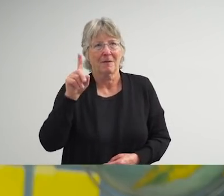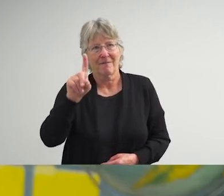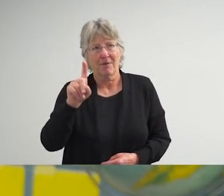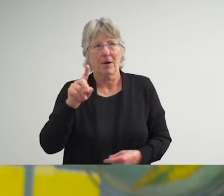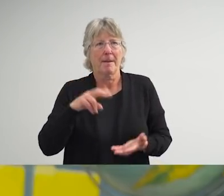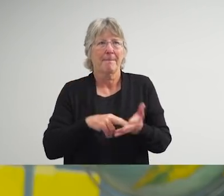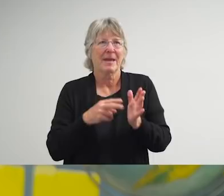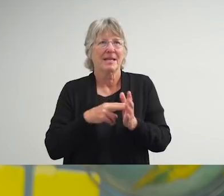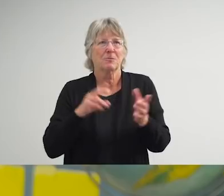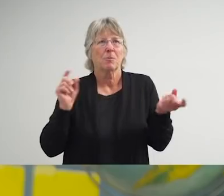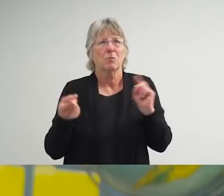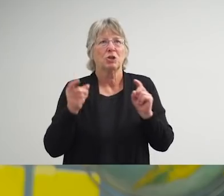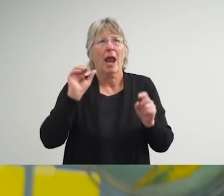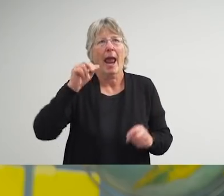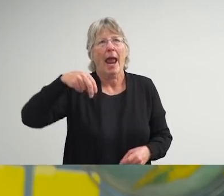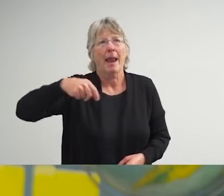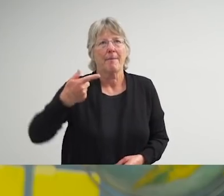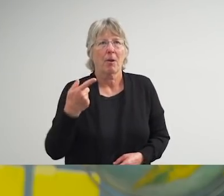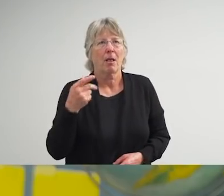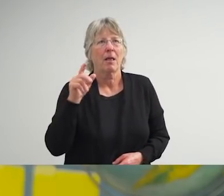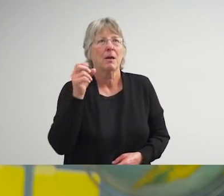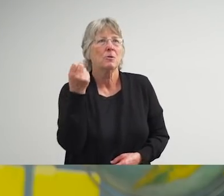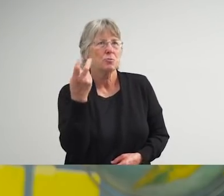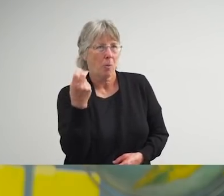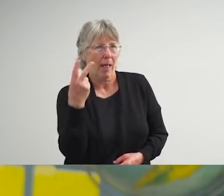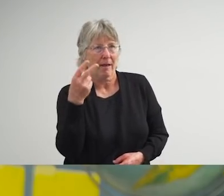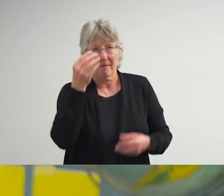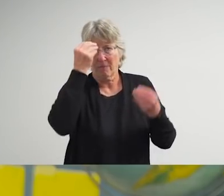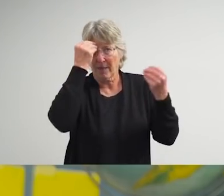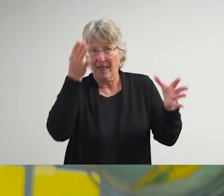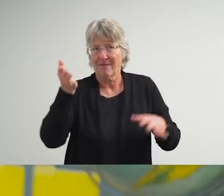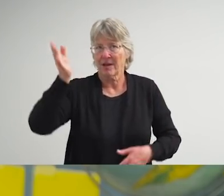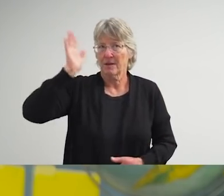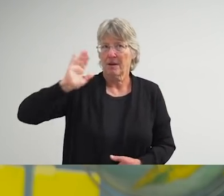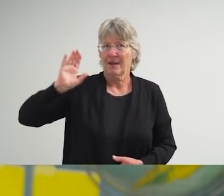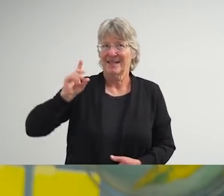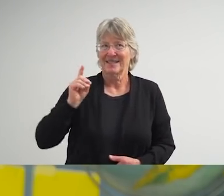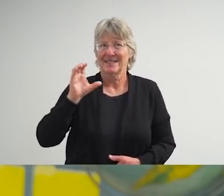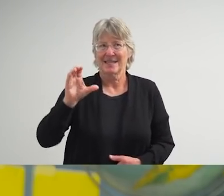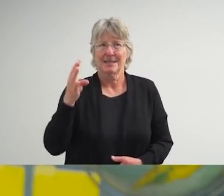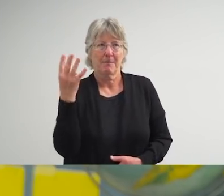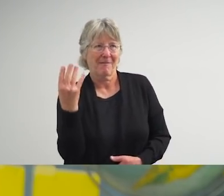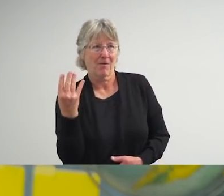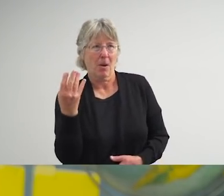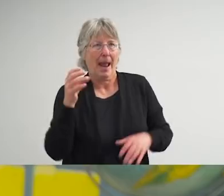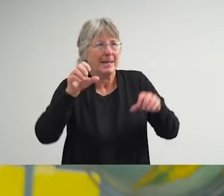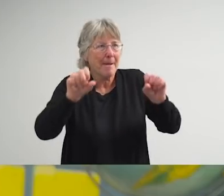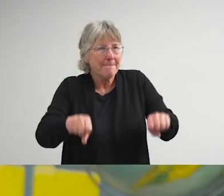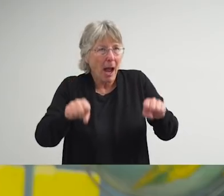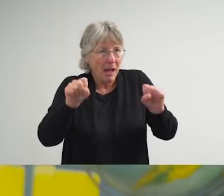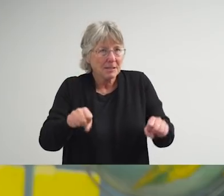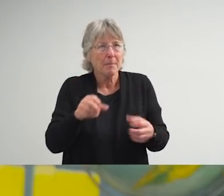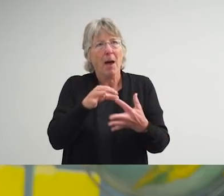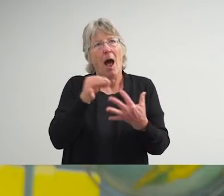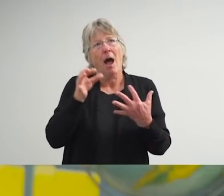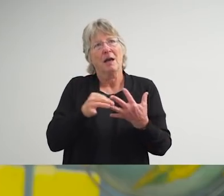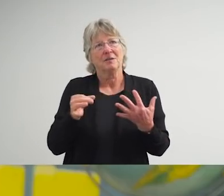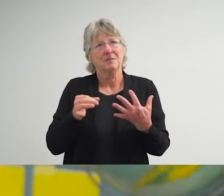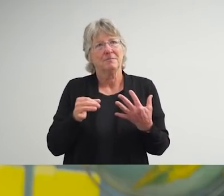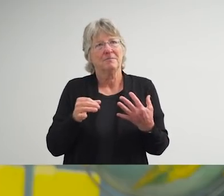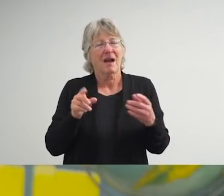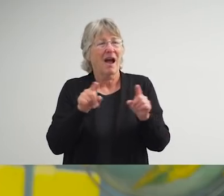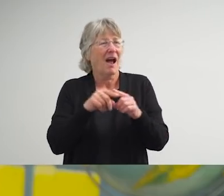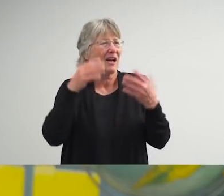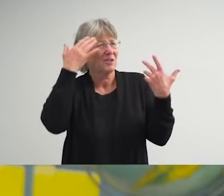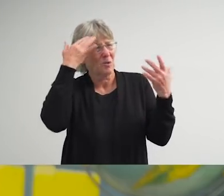make the April 12th reopening date that we provided back on December 14th as a potential alternative. We also